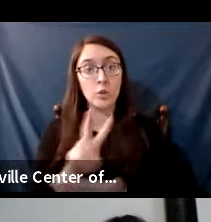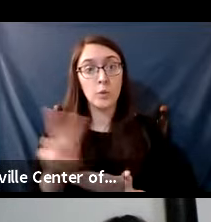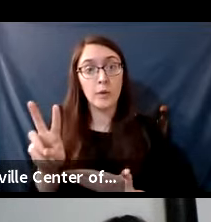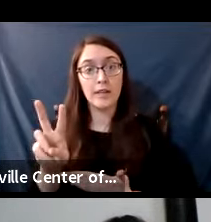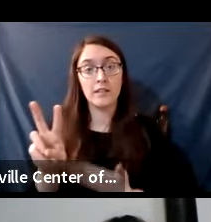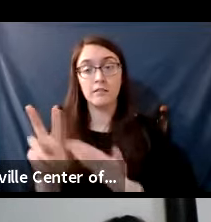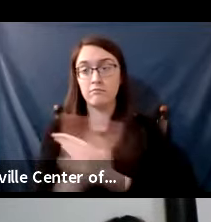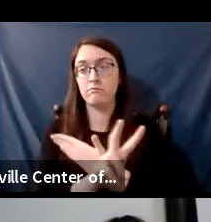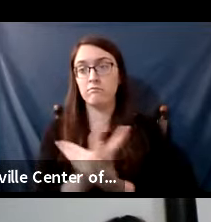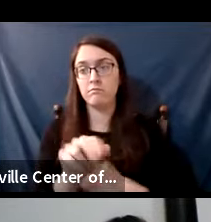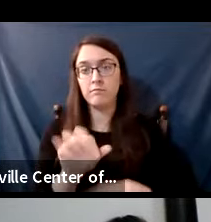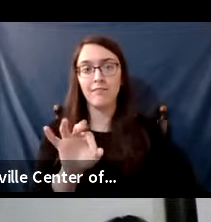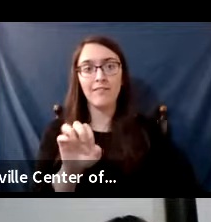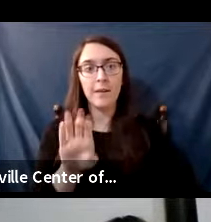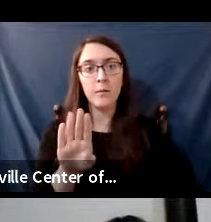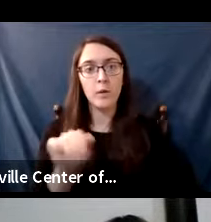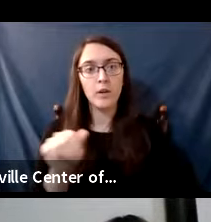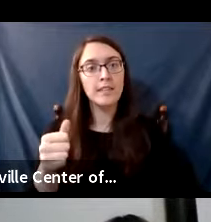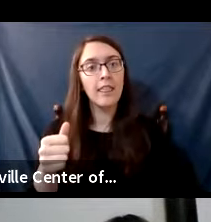10th of February.